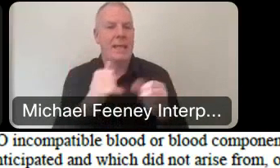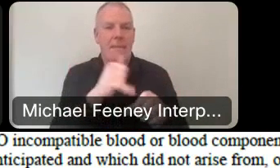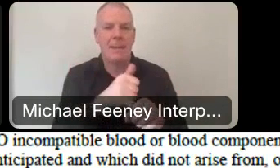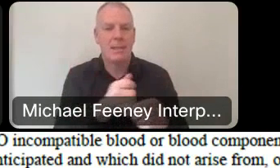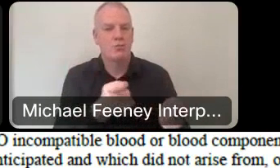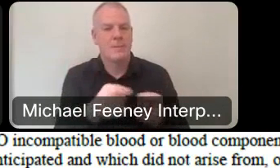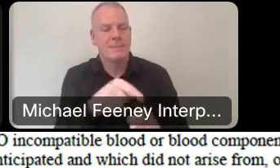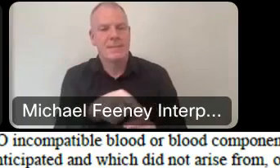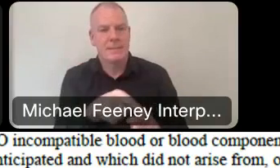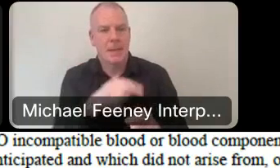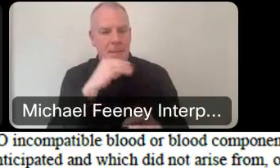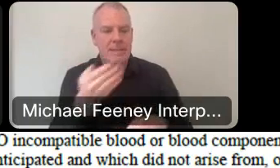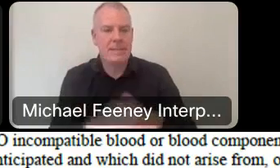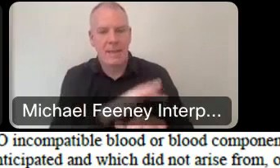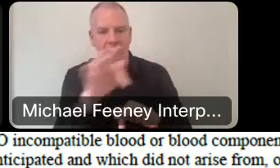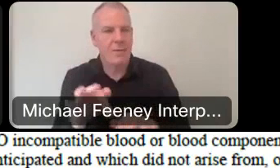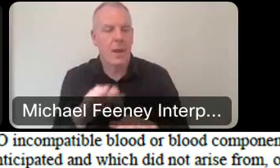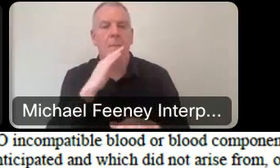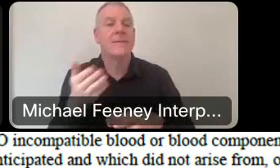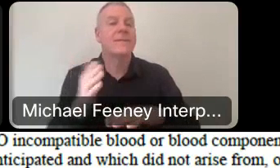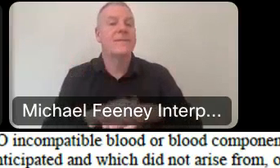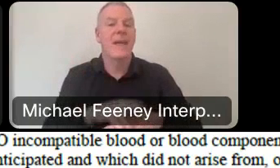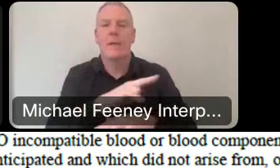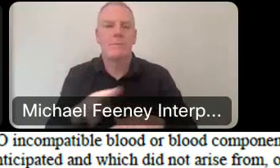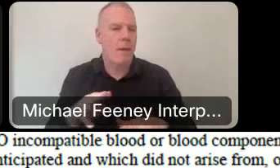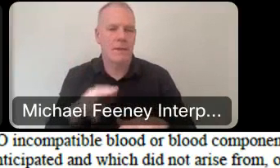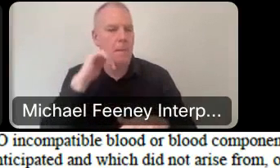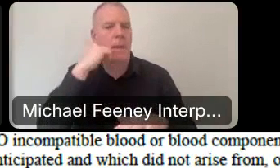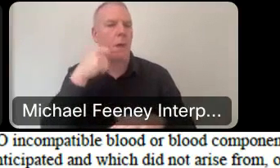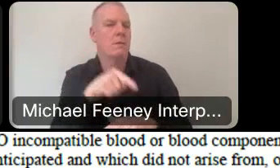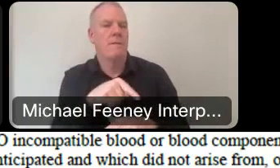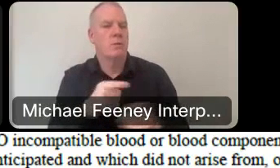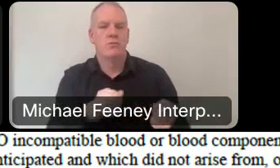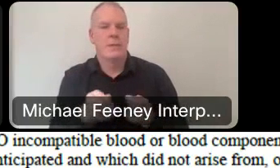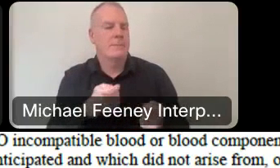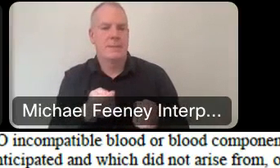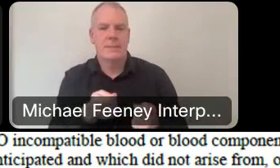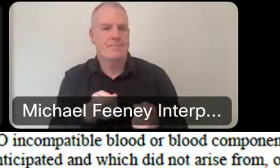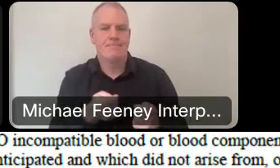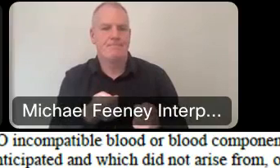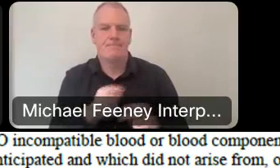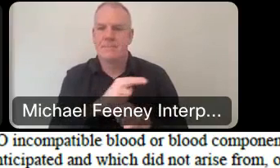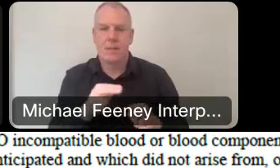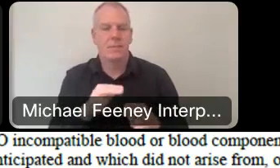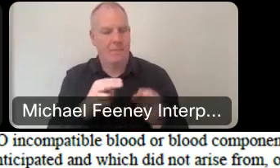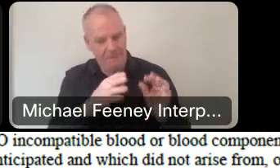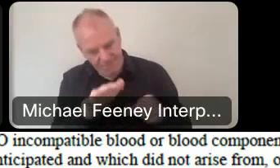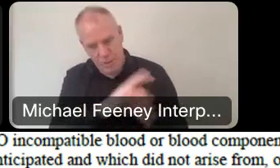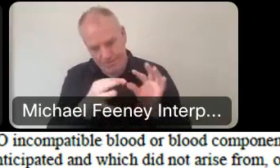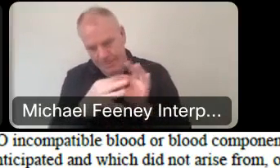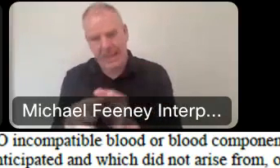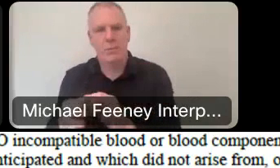treatment, and the death did not arise from or was a consequence or wholly attributed to the illness of the